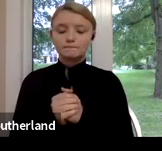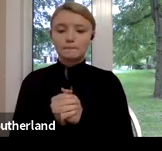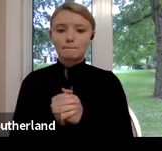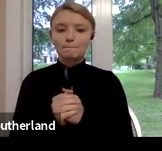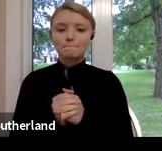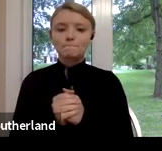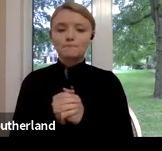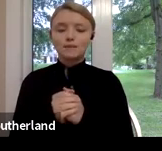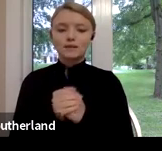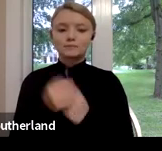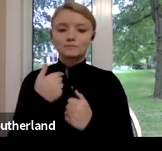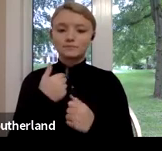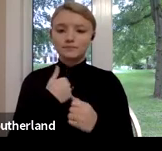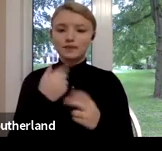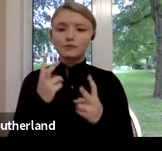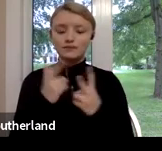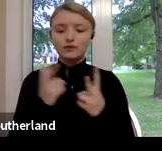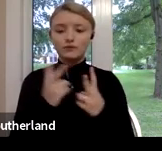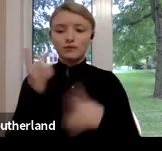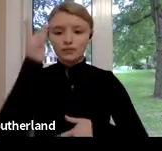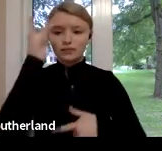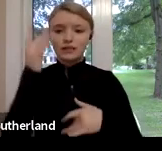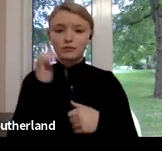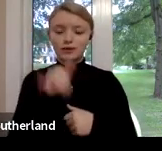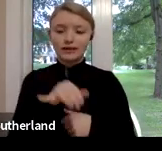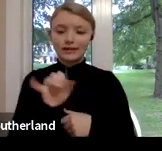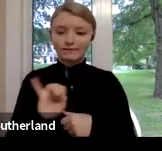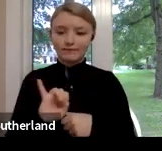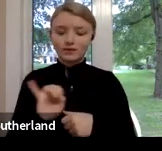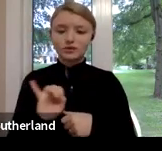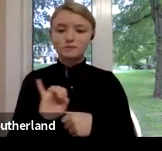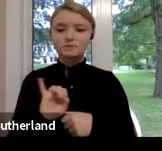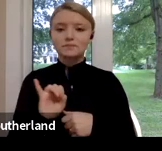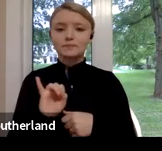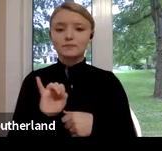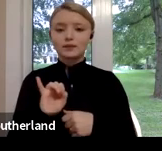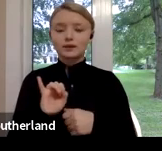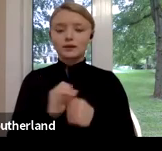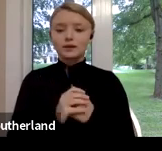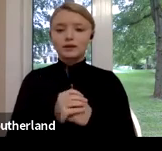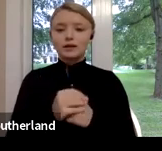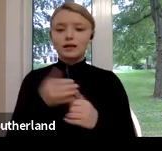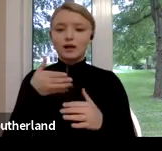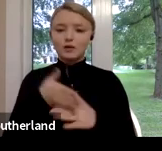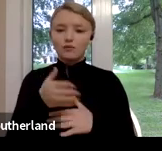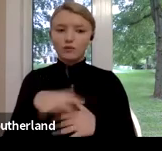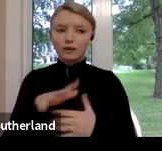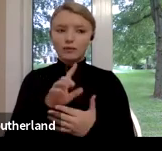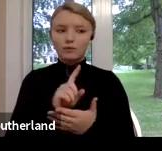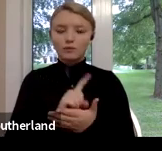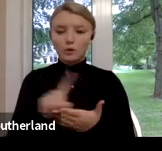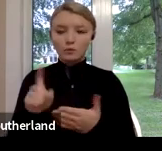And I was very, very sick with that infection. And over a course of a week, I